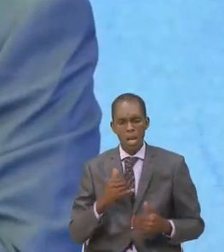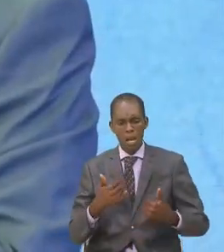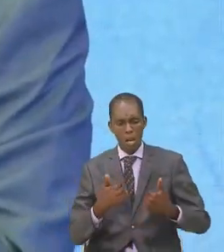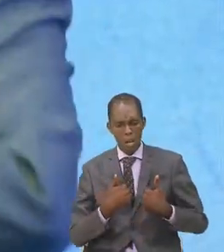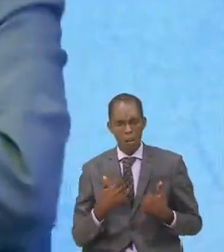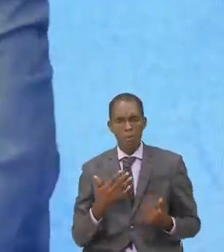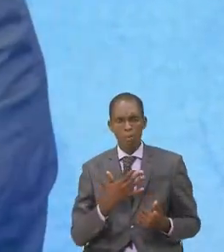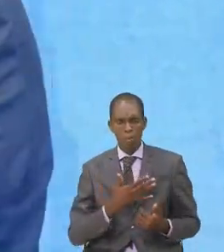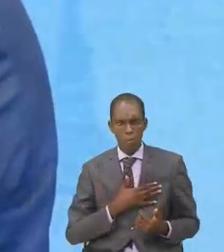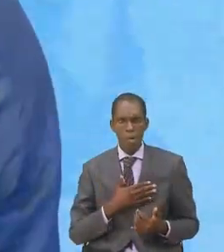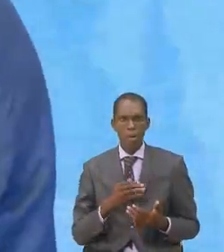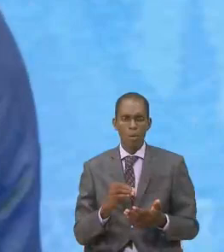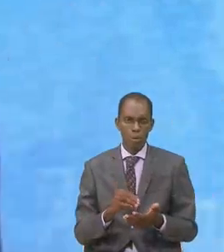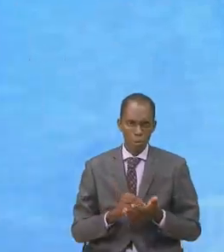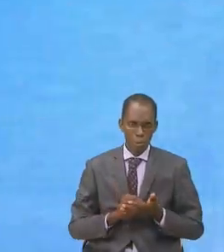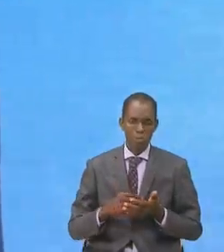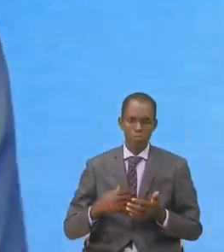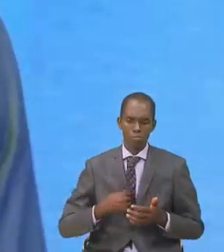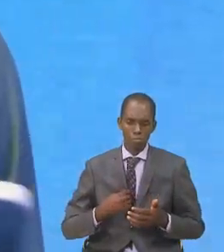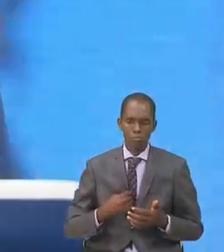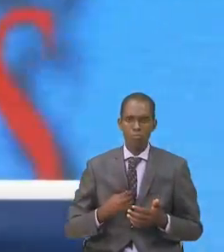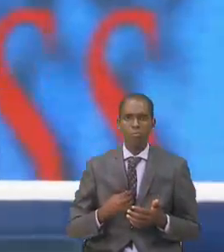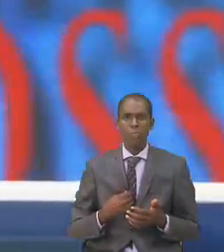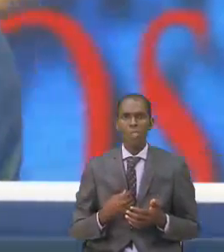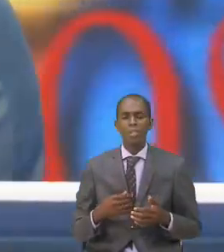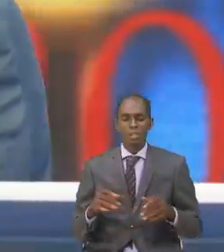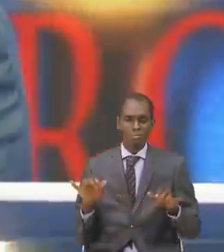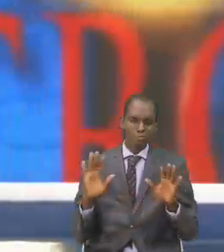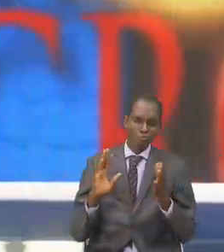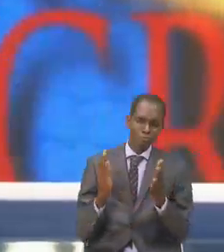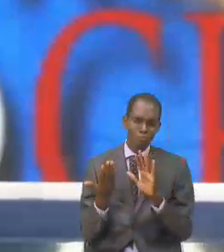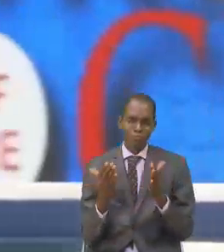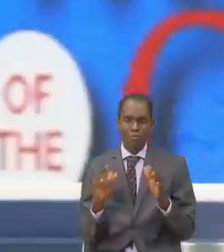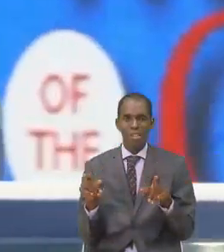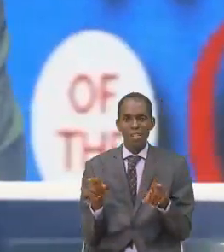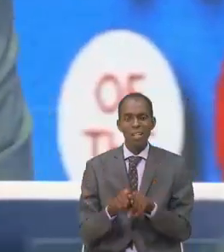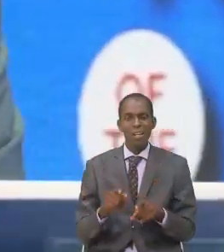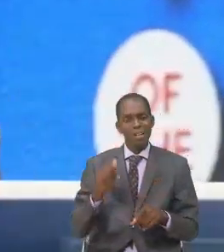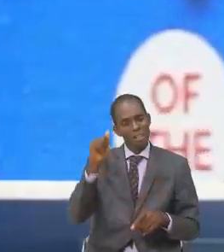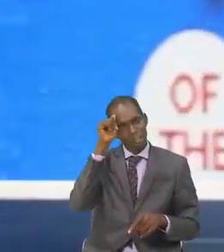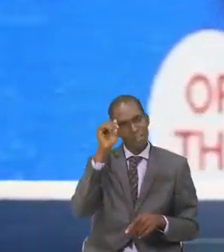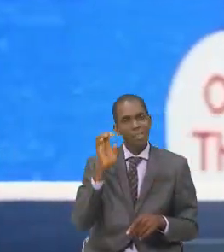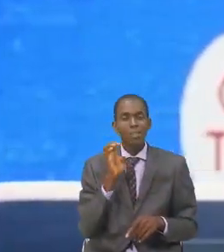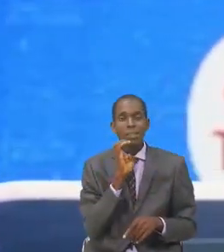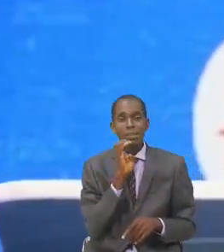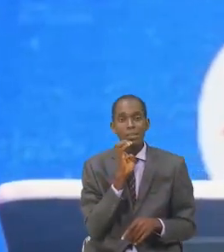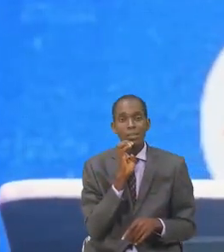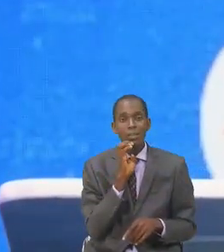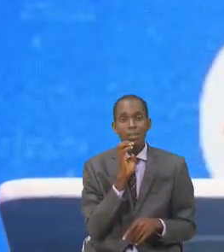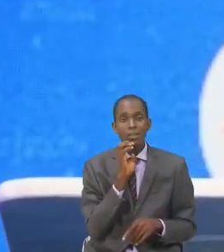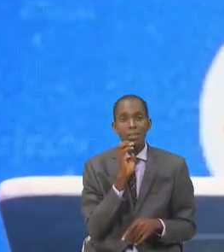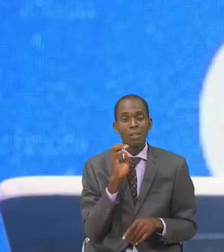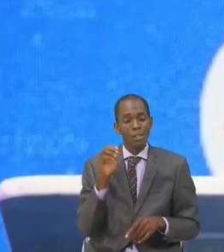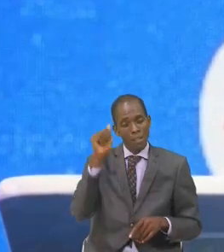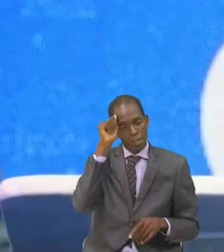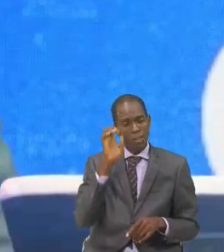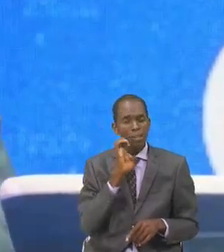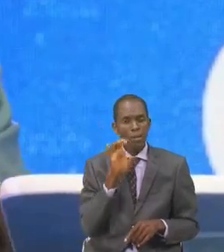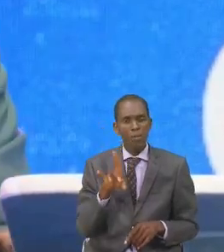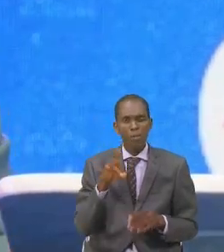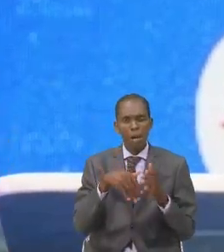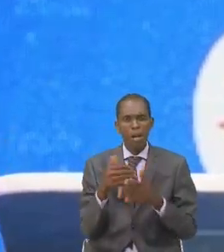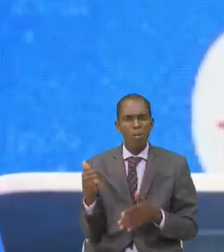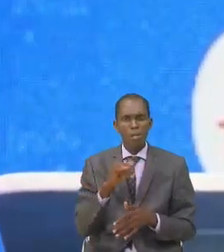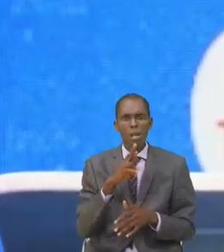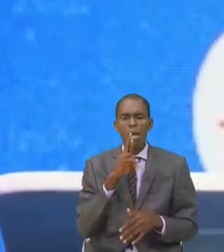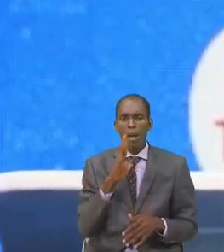there, and then you say, I have my fig leaves sewn like Adam and Eve. They